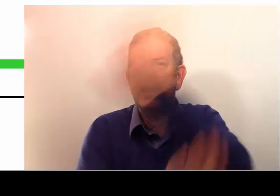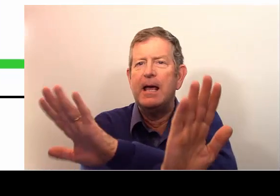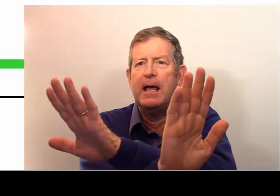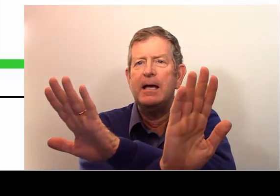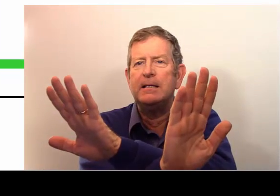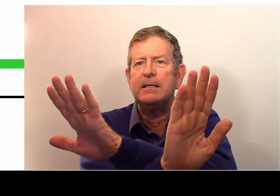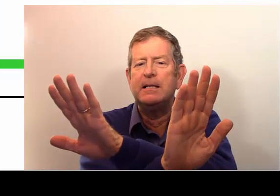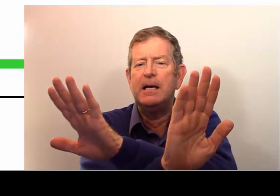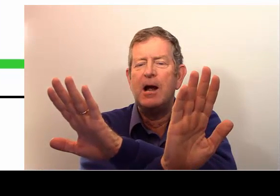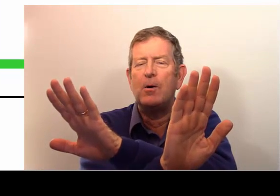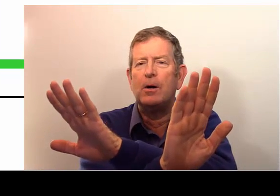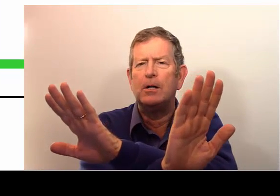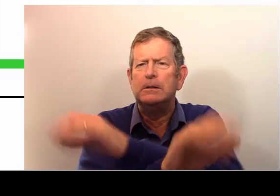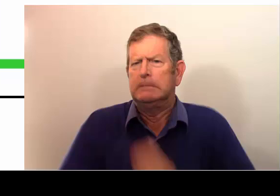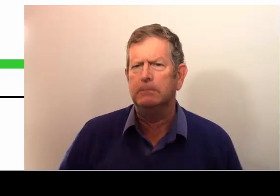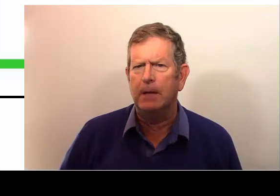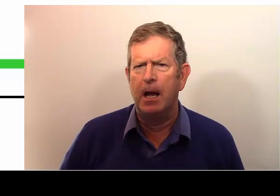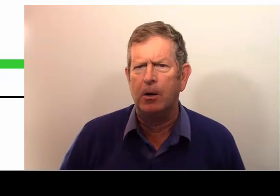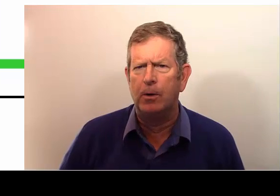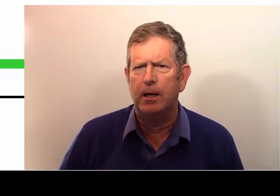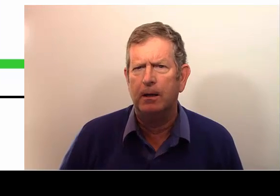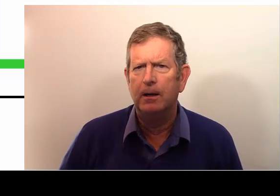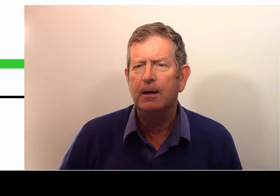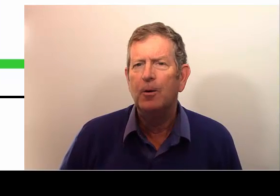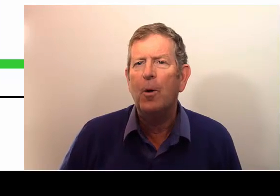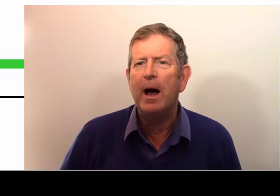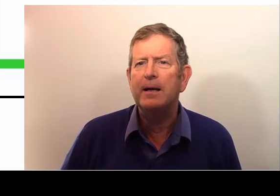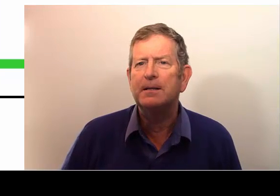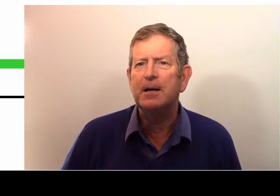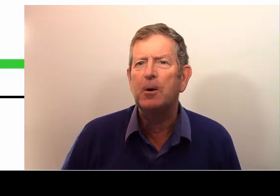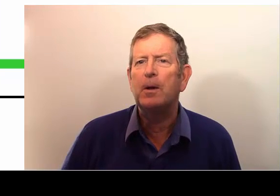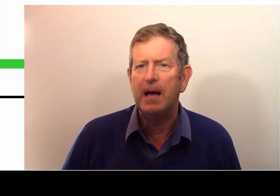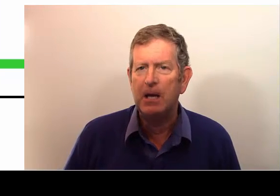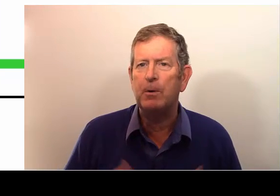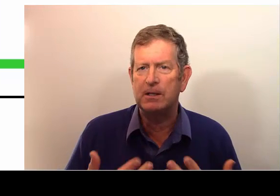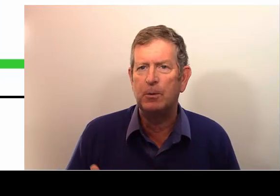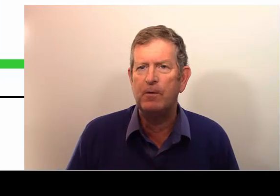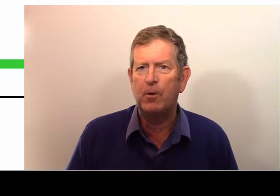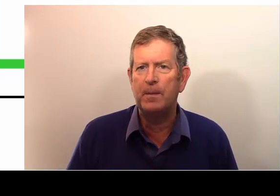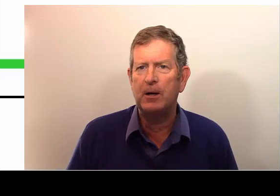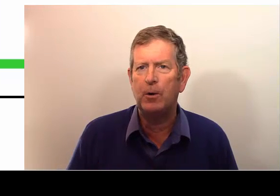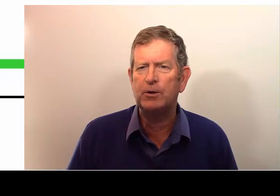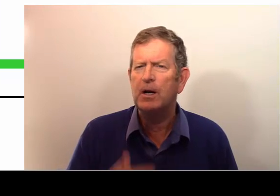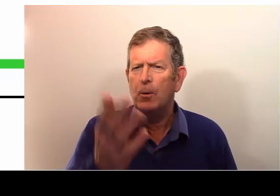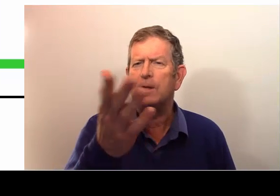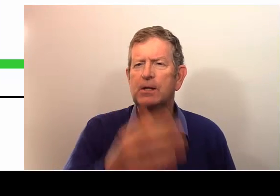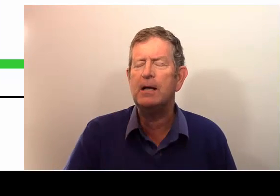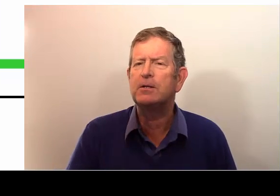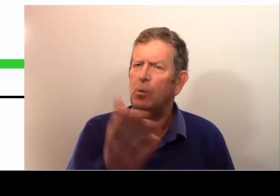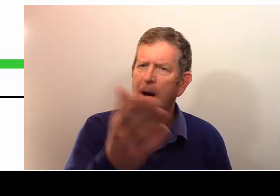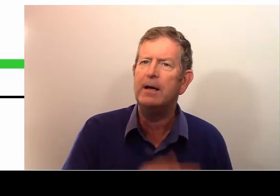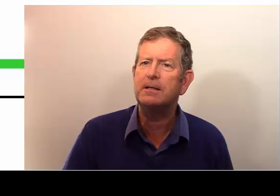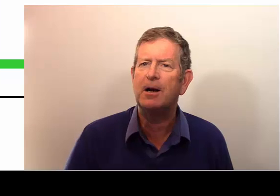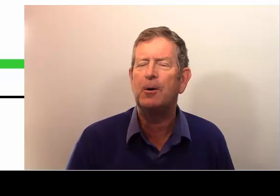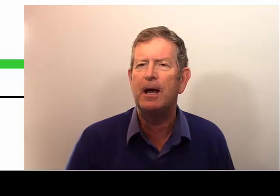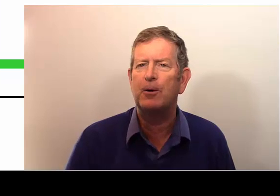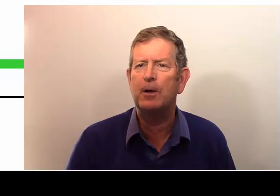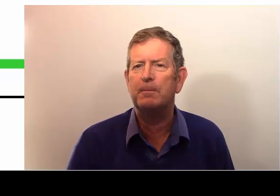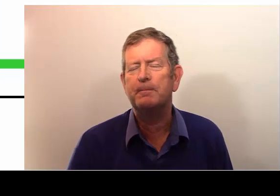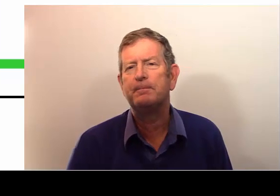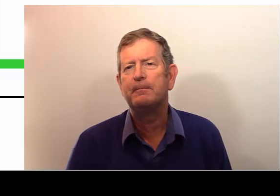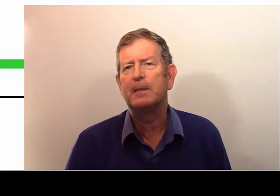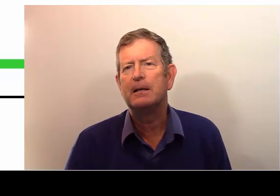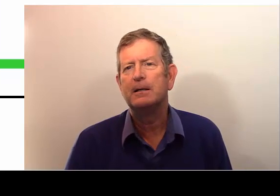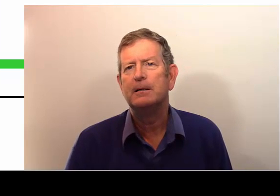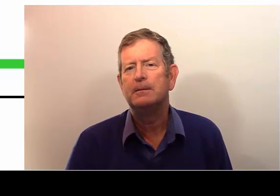why is Carol angry? Why is Carol angry is the way you form that question. What's the answer? Why is Carol